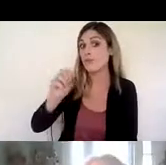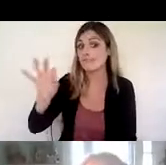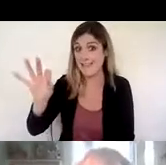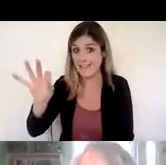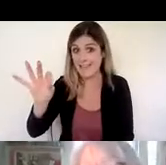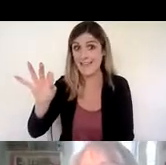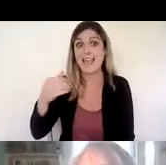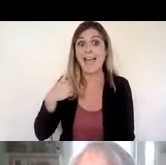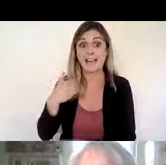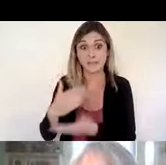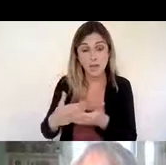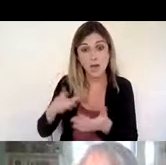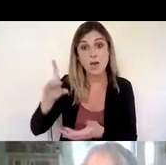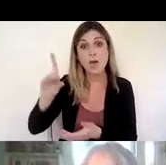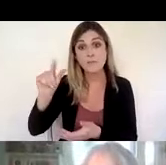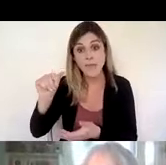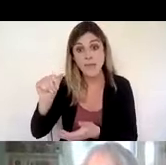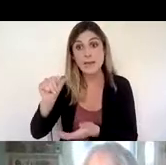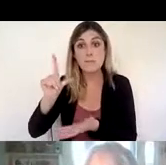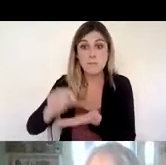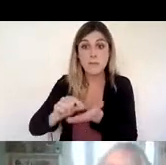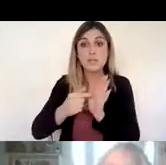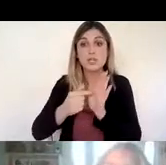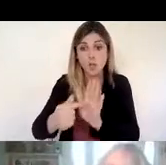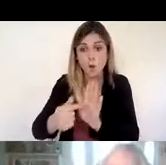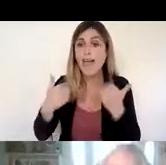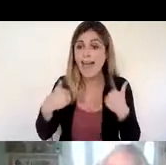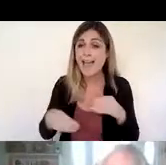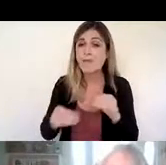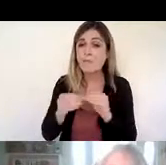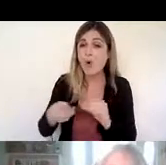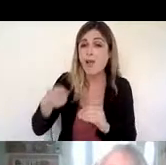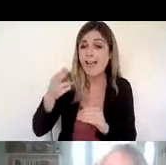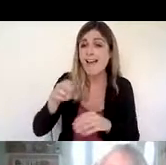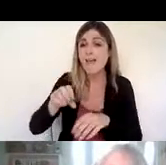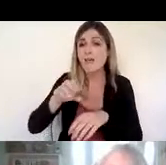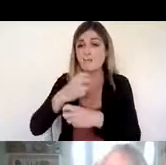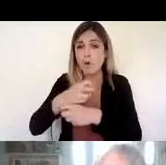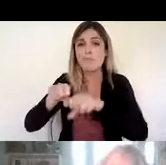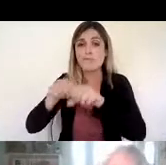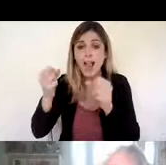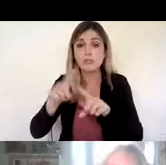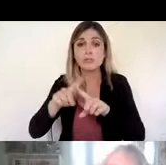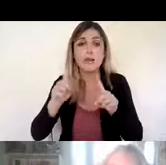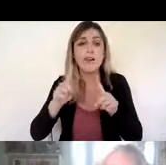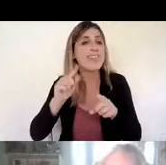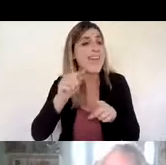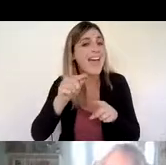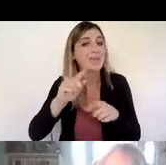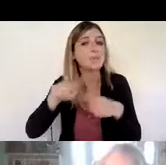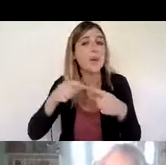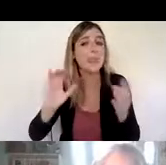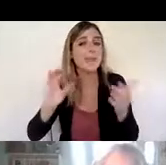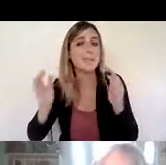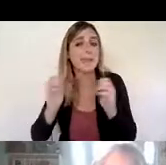only true when the vegans had low calcium intakes. When they compared vegans with low calcium intakes, lower than about